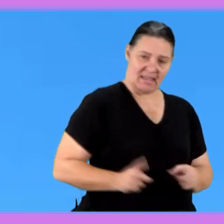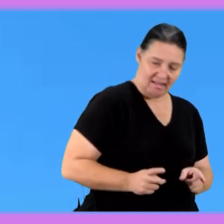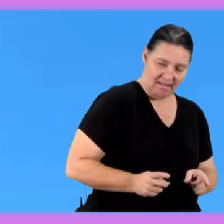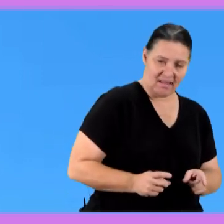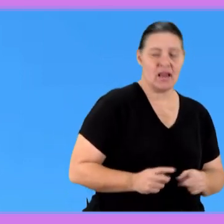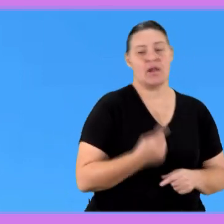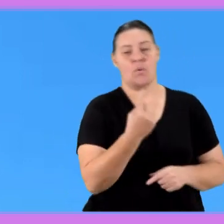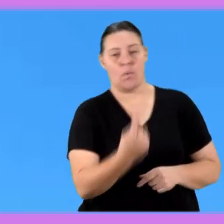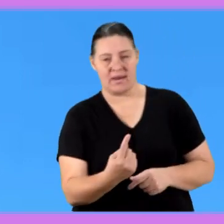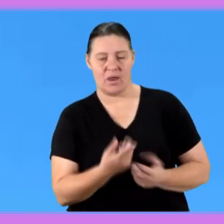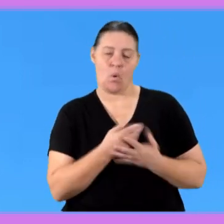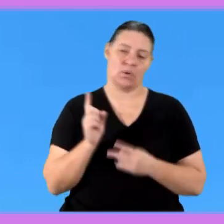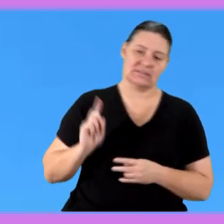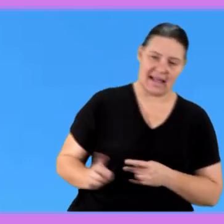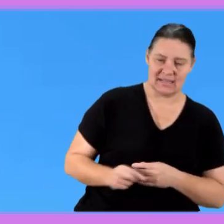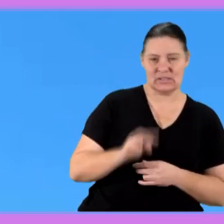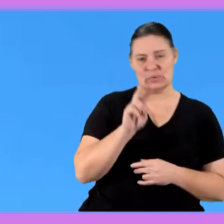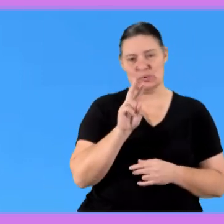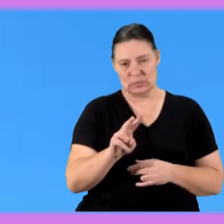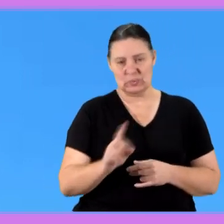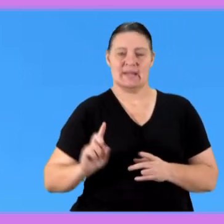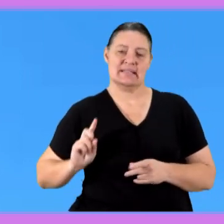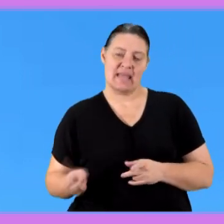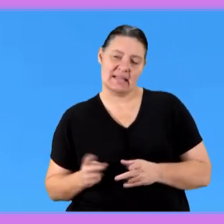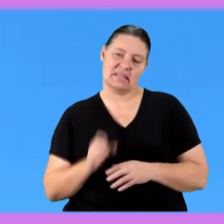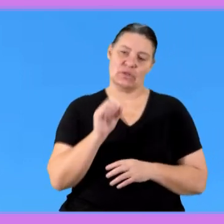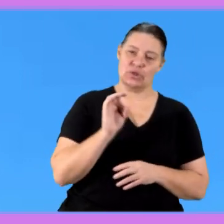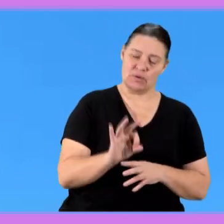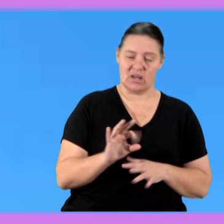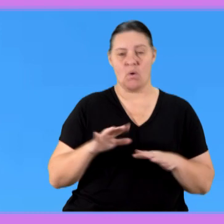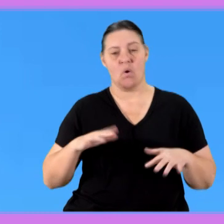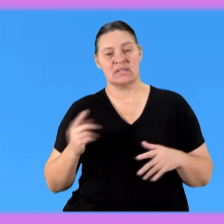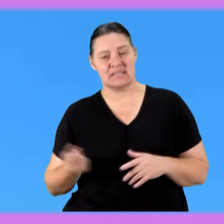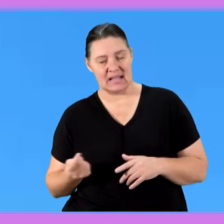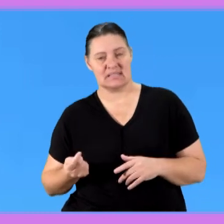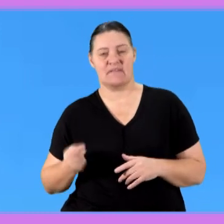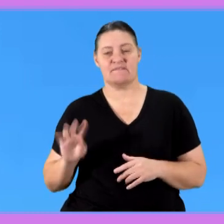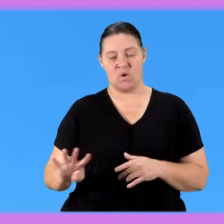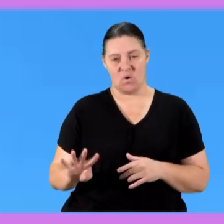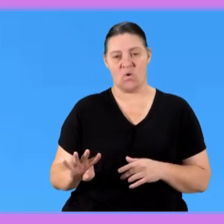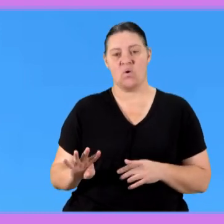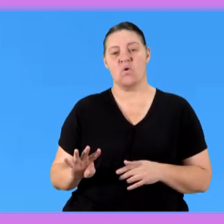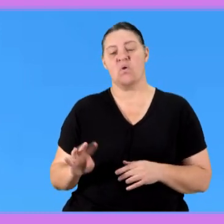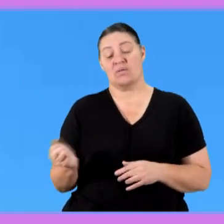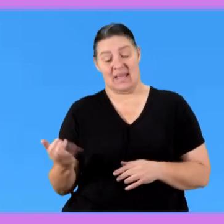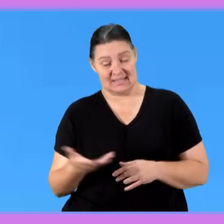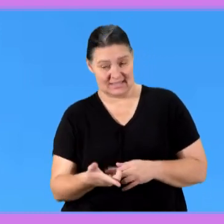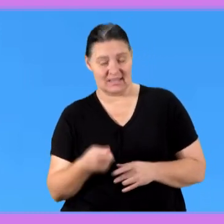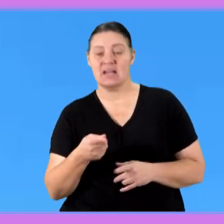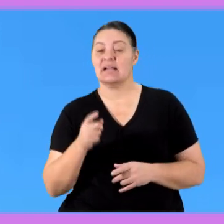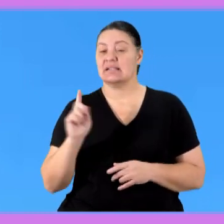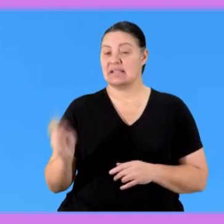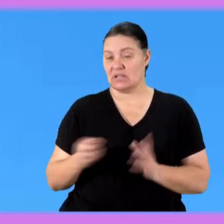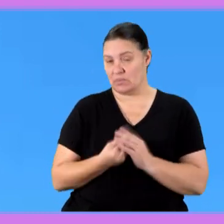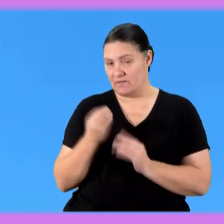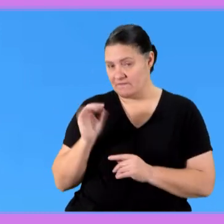1, tails and 2, tails and 3, tails with 4 on your dice,